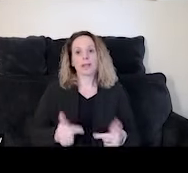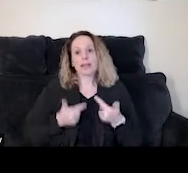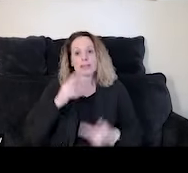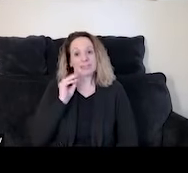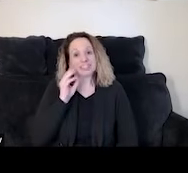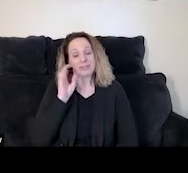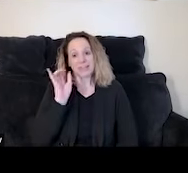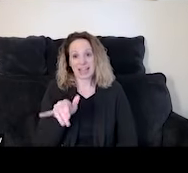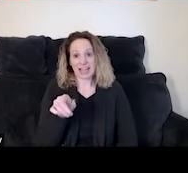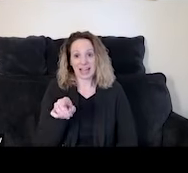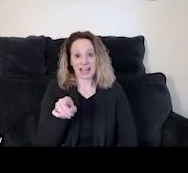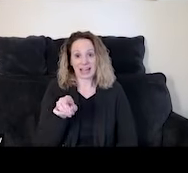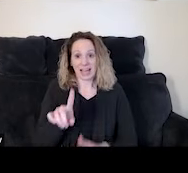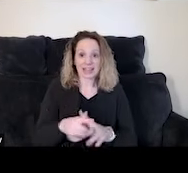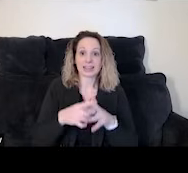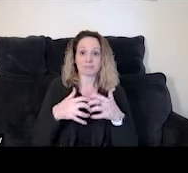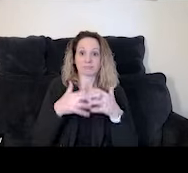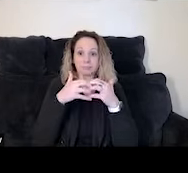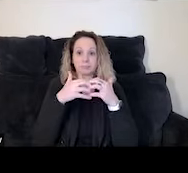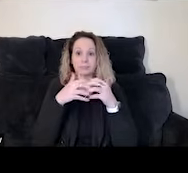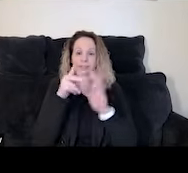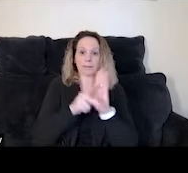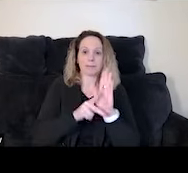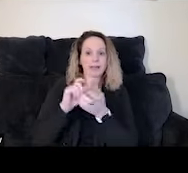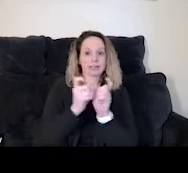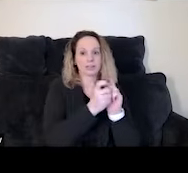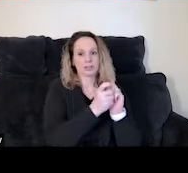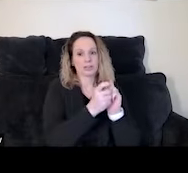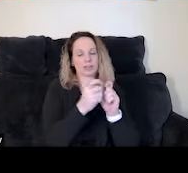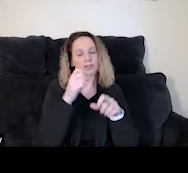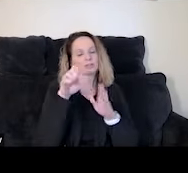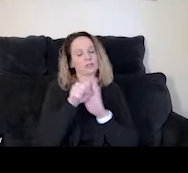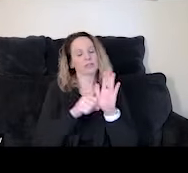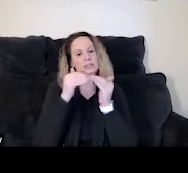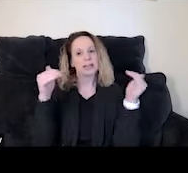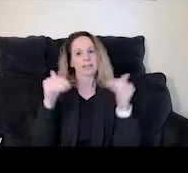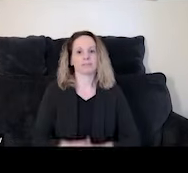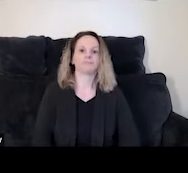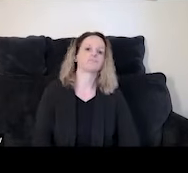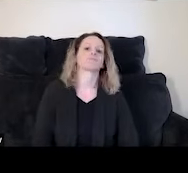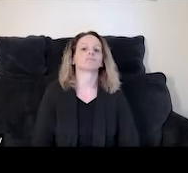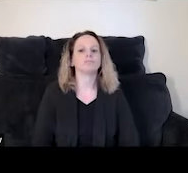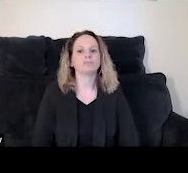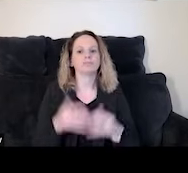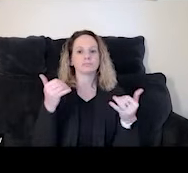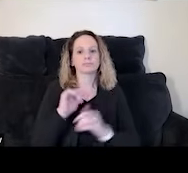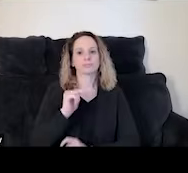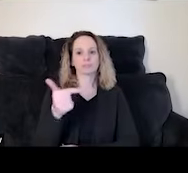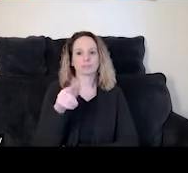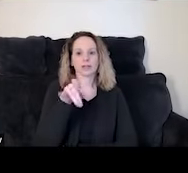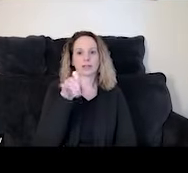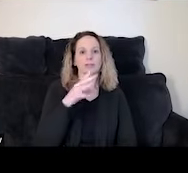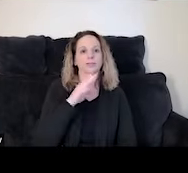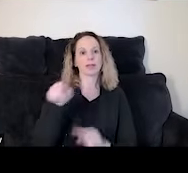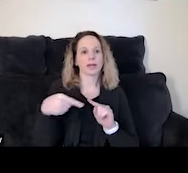as we implement all of the different policy changes at the state level as well. So now I'm going to turn over to Lois to talk a